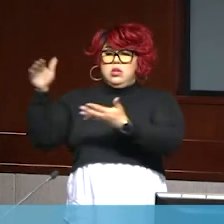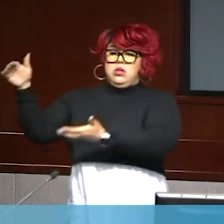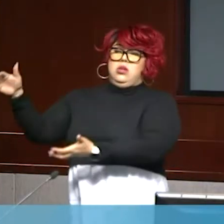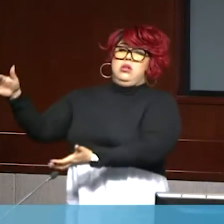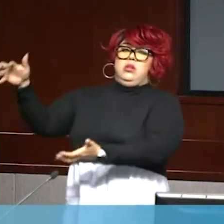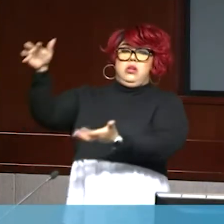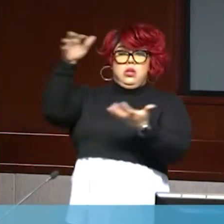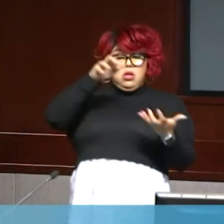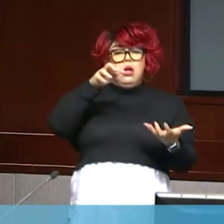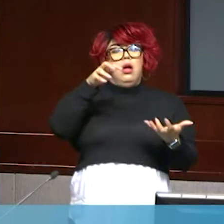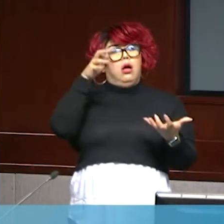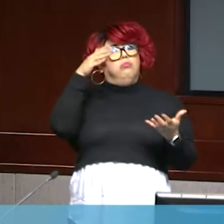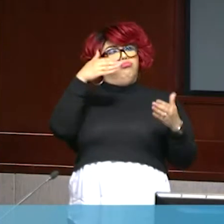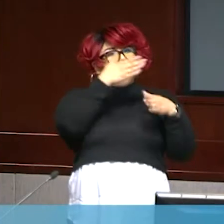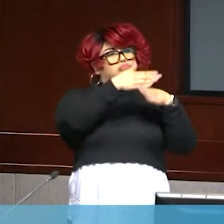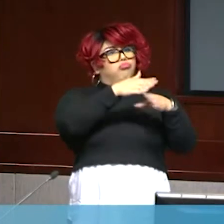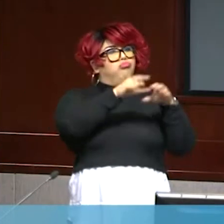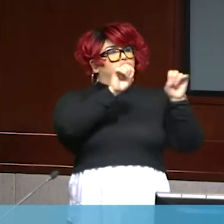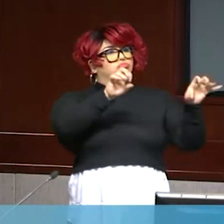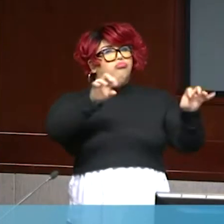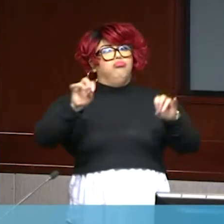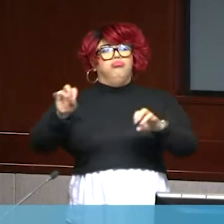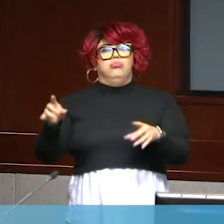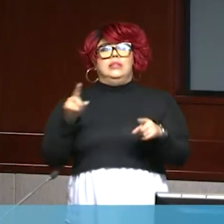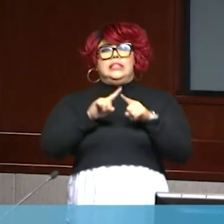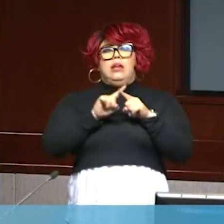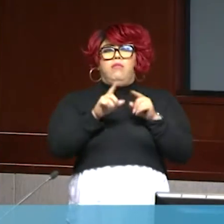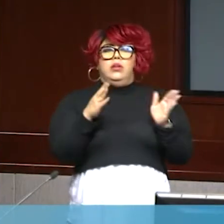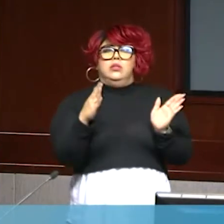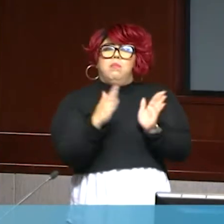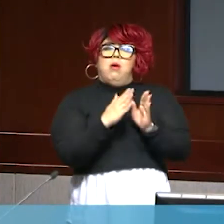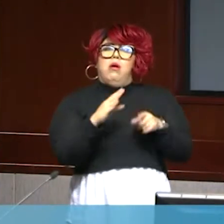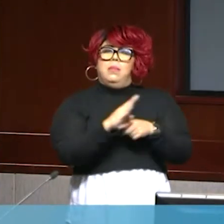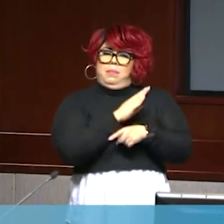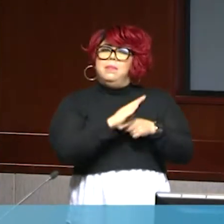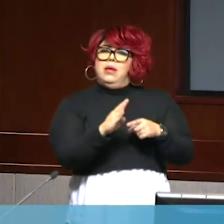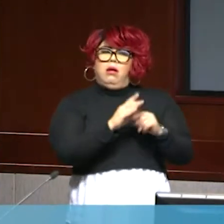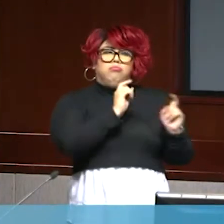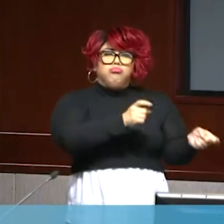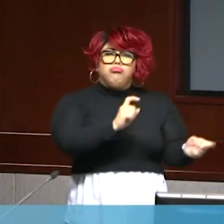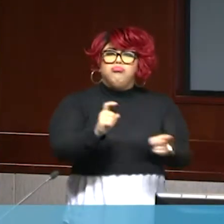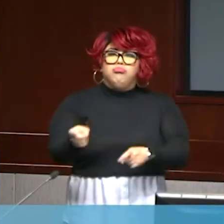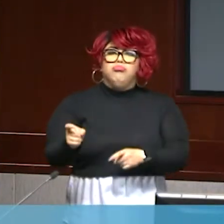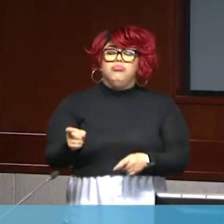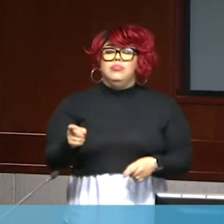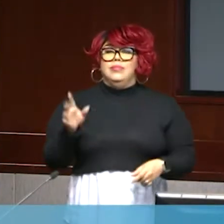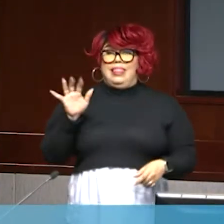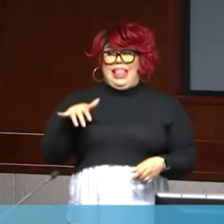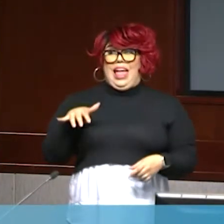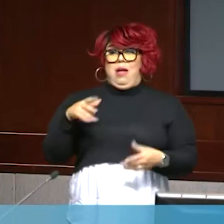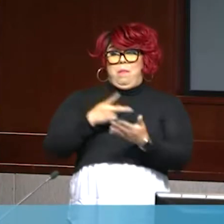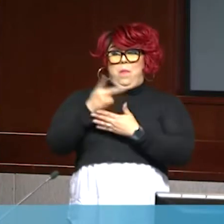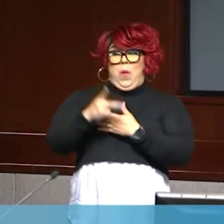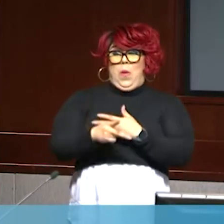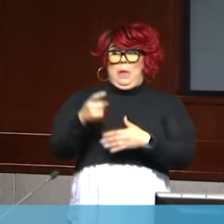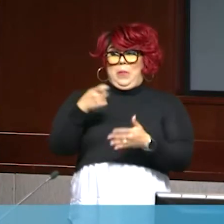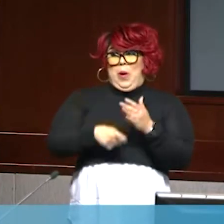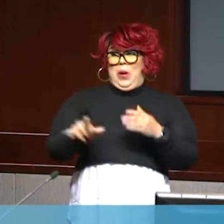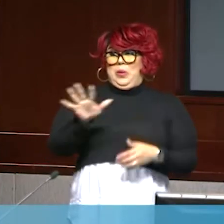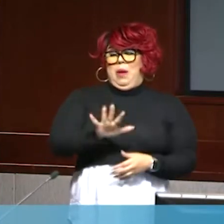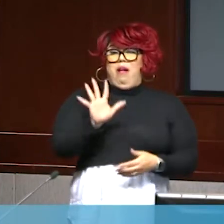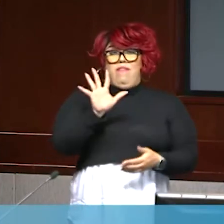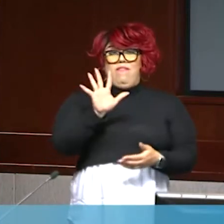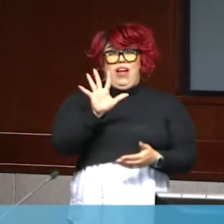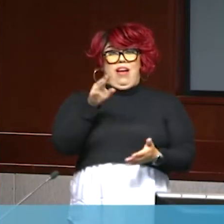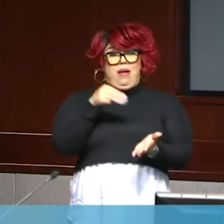distributing this equipment to Kern County small businesses. This is a $5 million program made possible through the